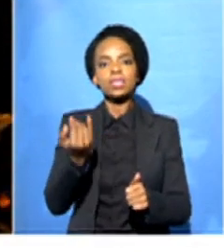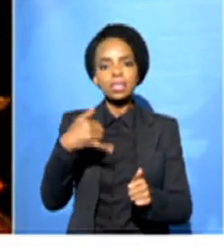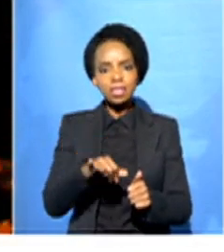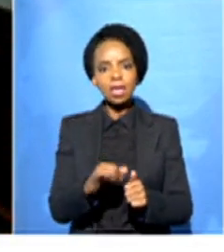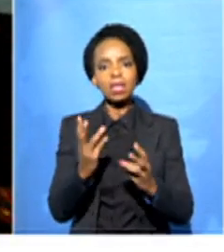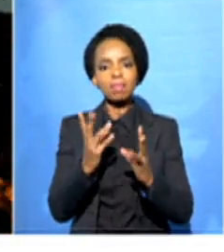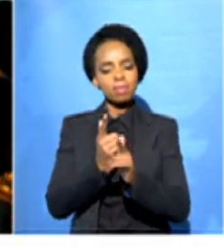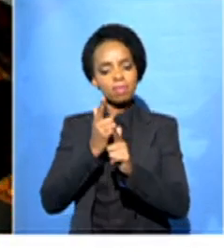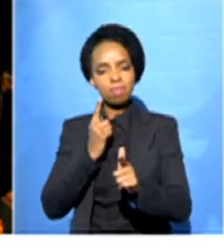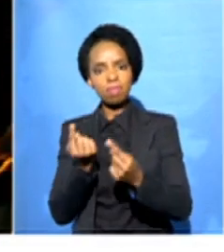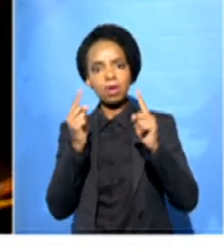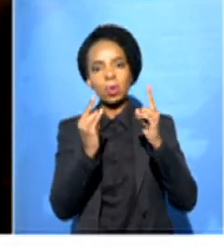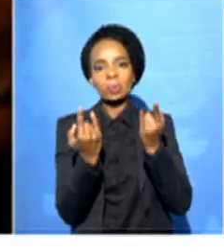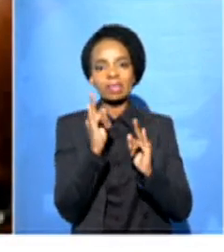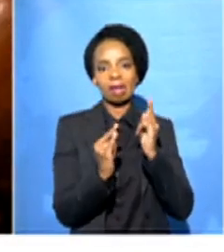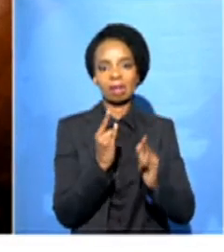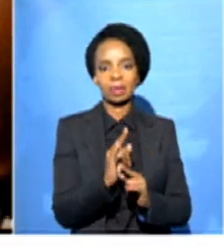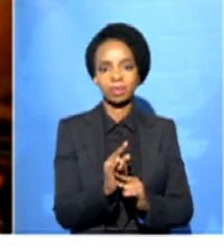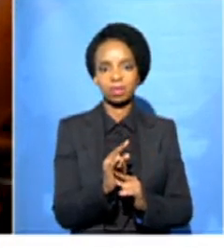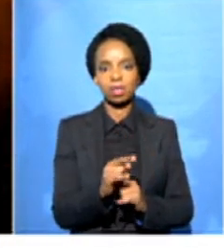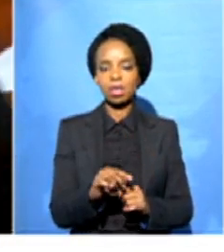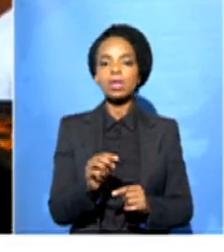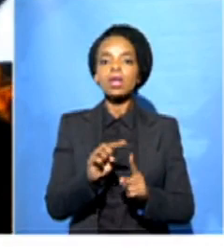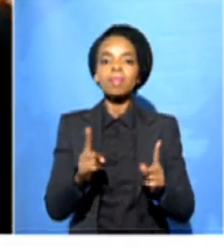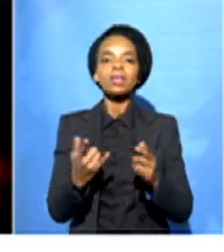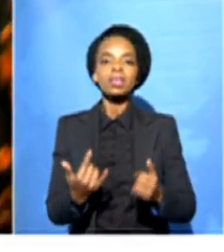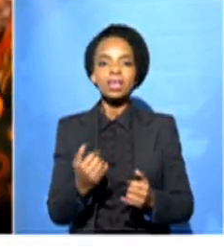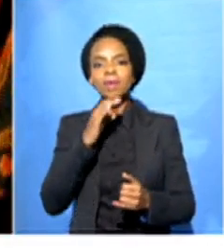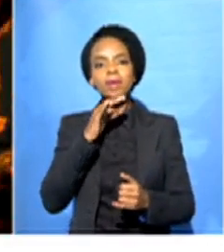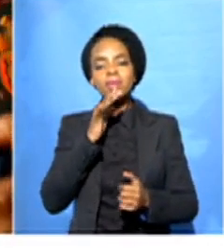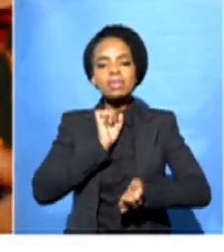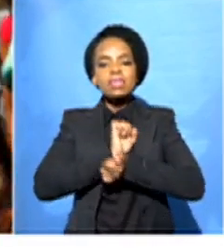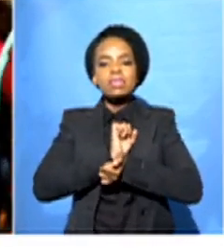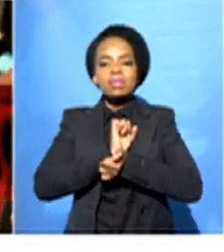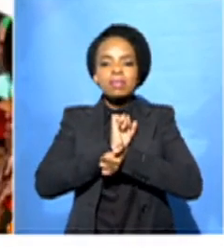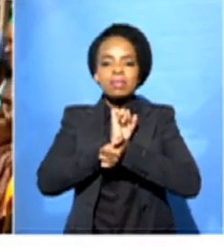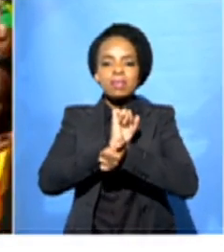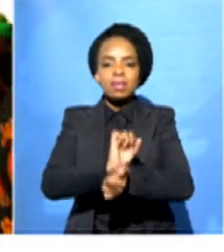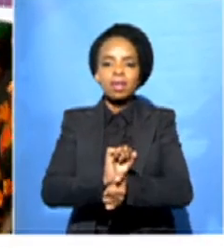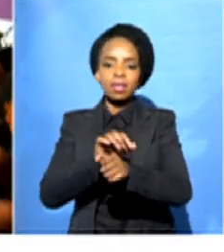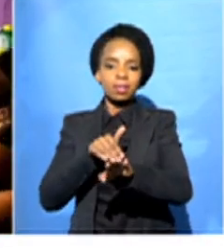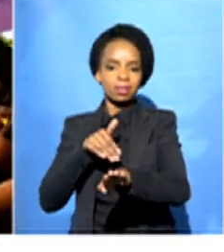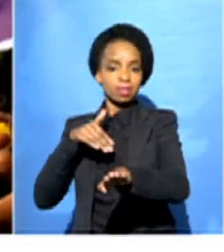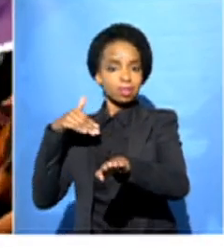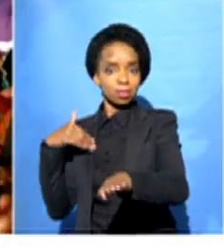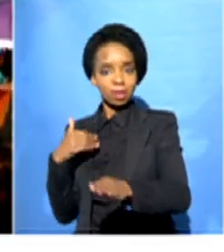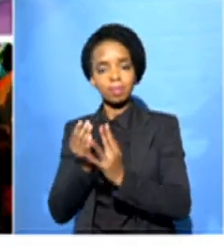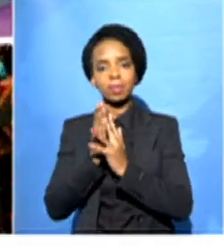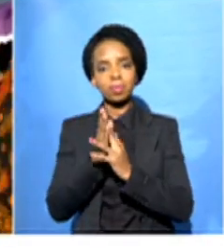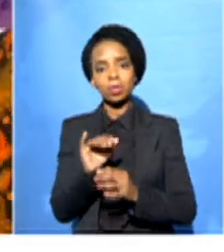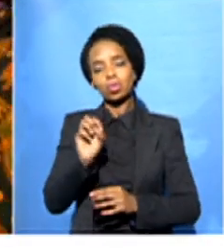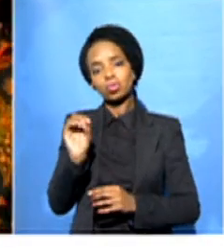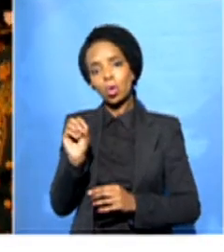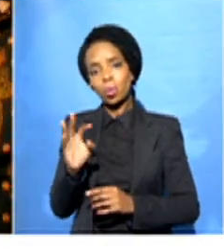centers. All you need to do is to be caught in traffic between Soshanguve and Pretoria in the evening, or between Soweto